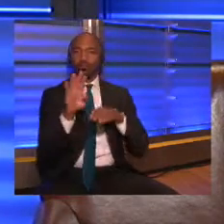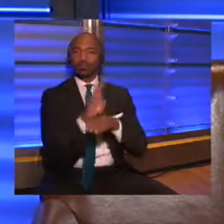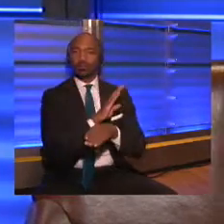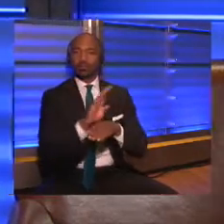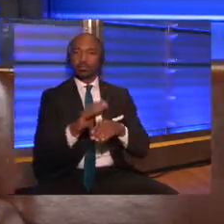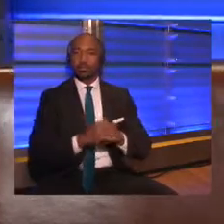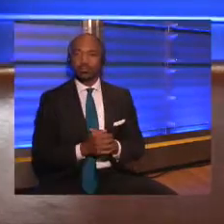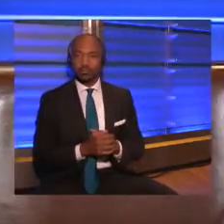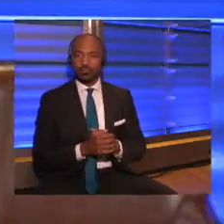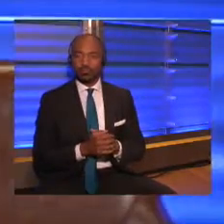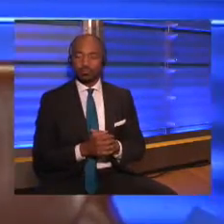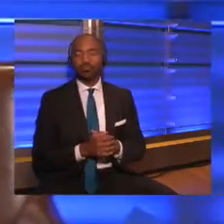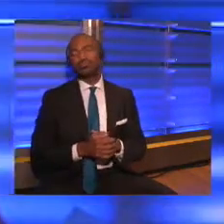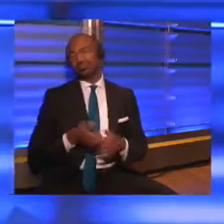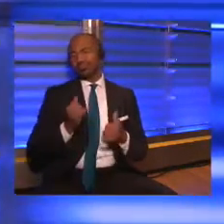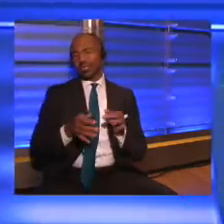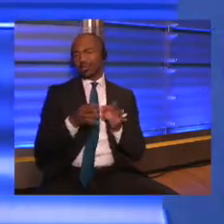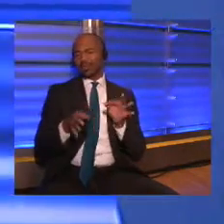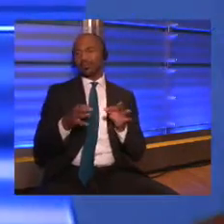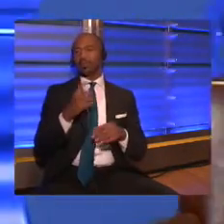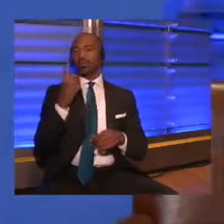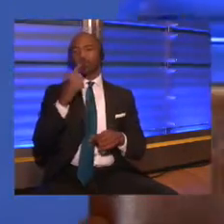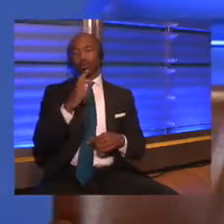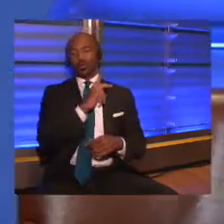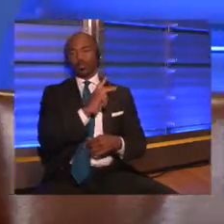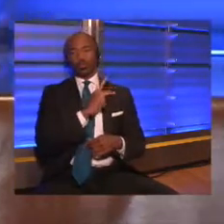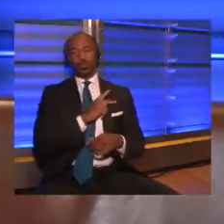I'm going to end on a personal note.